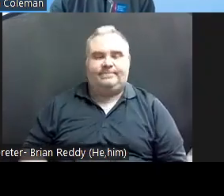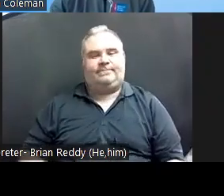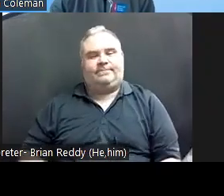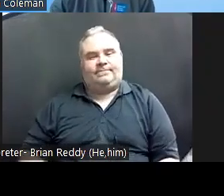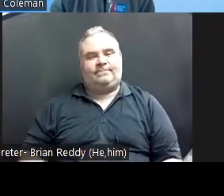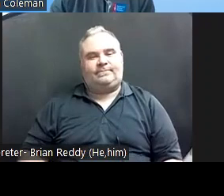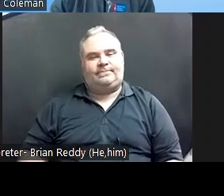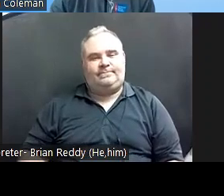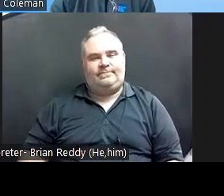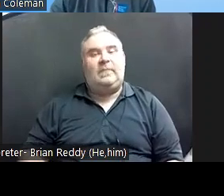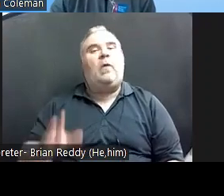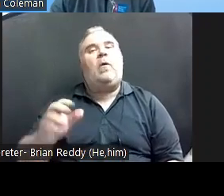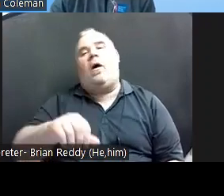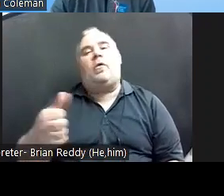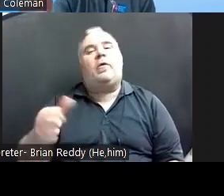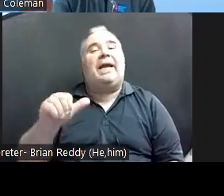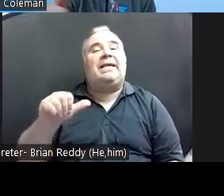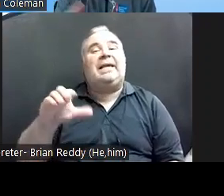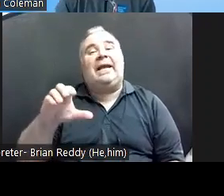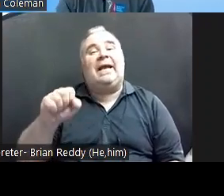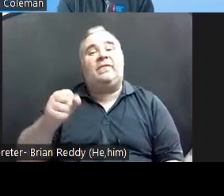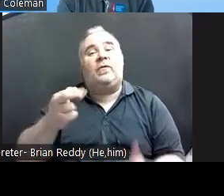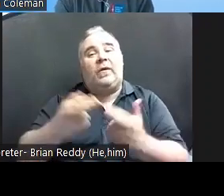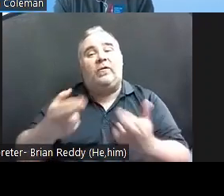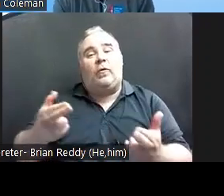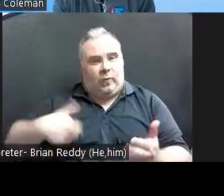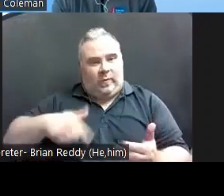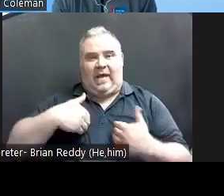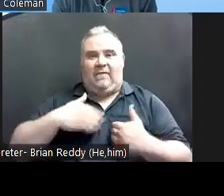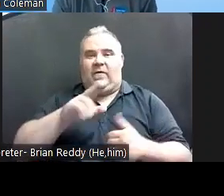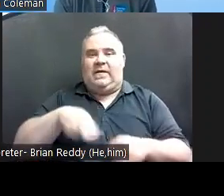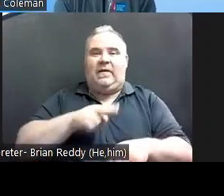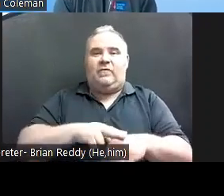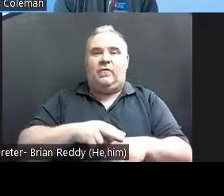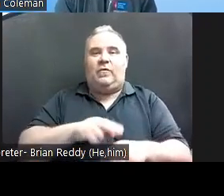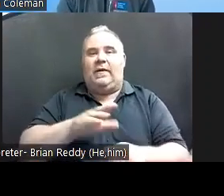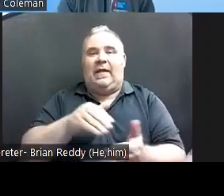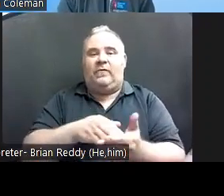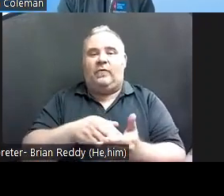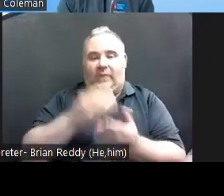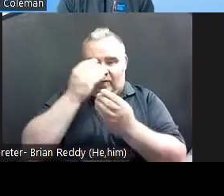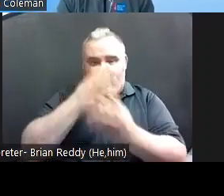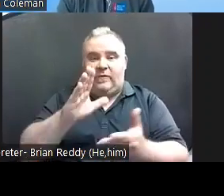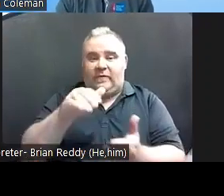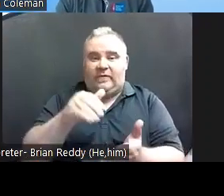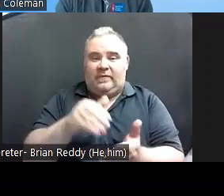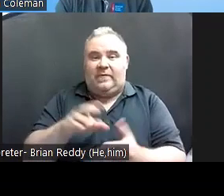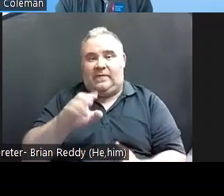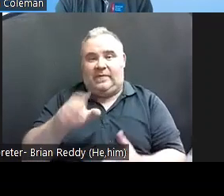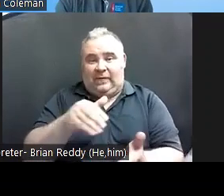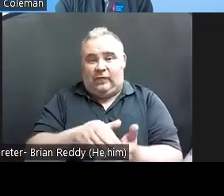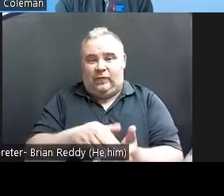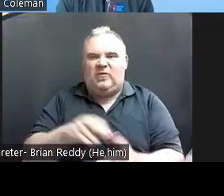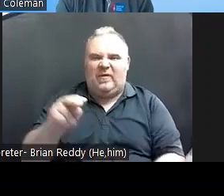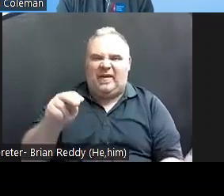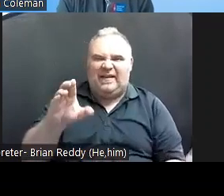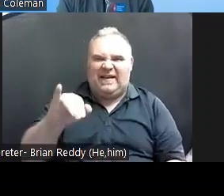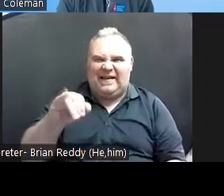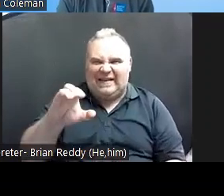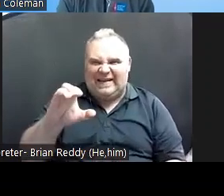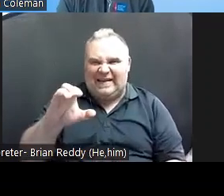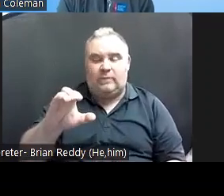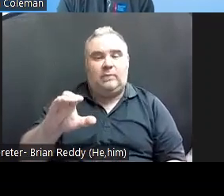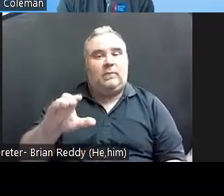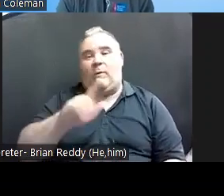Finally, additional ACS online resources. We do have the National Cancer Information Center that's available 24 hours a day, 7 days a